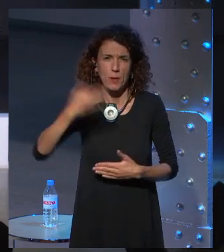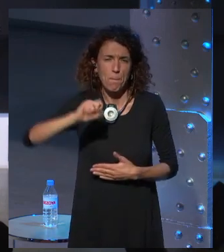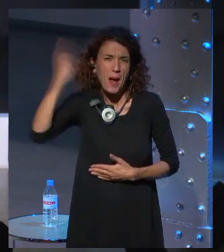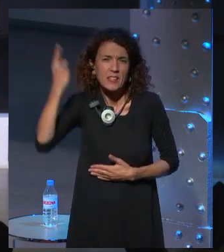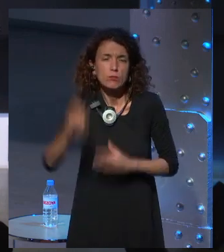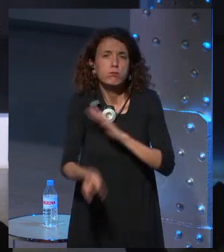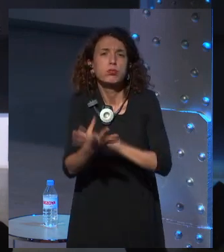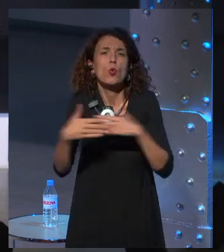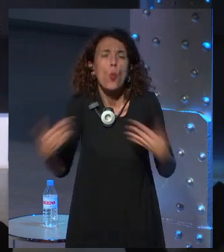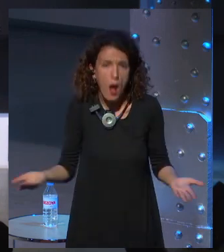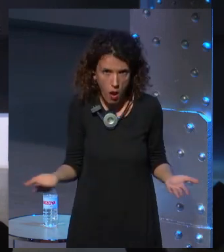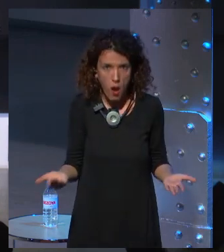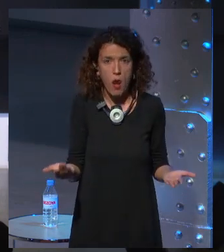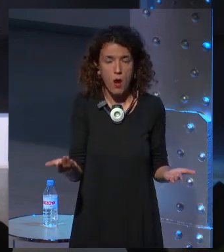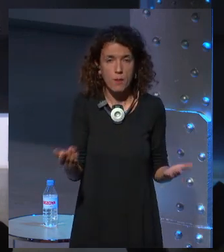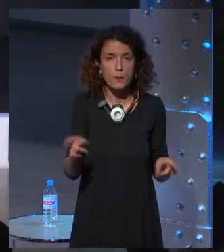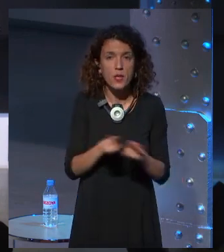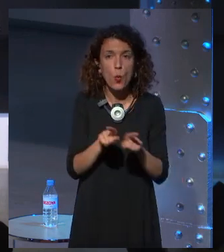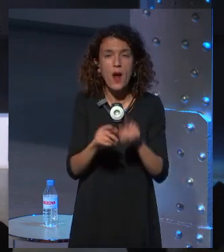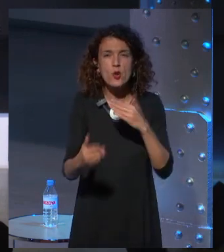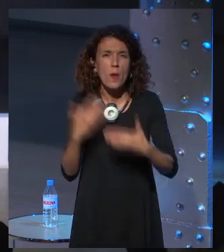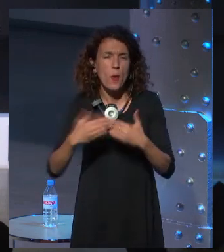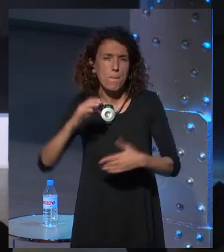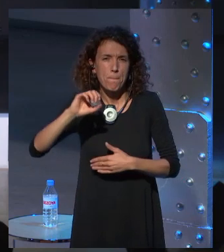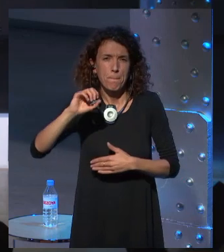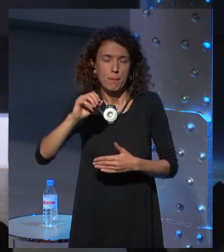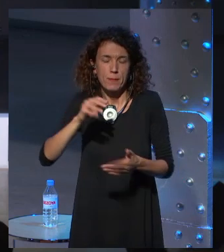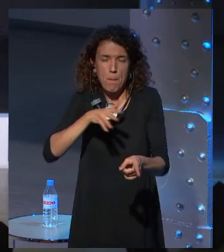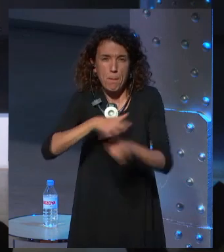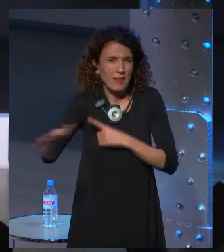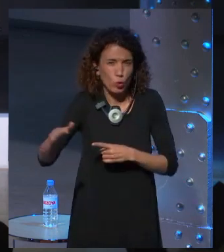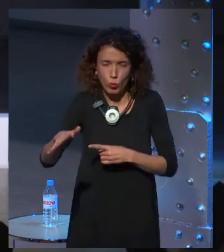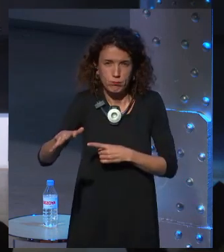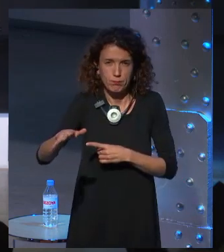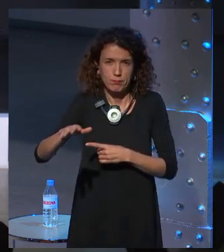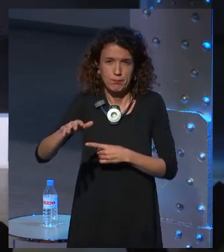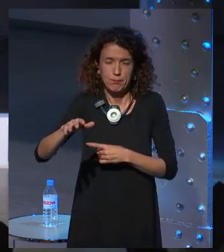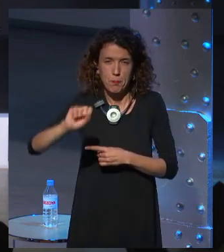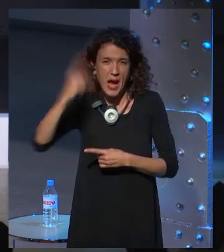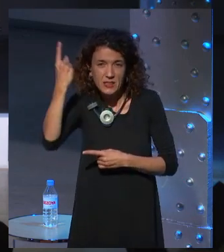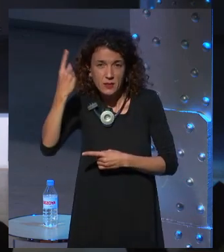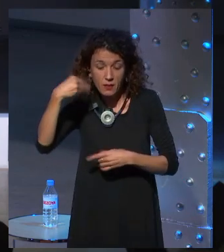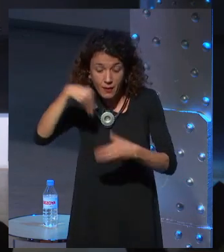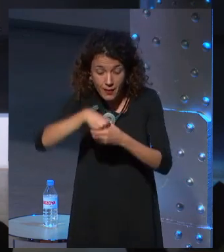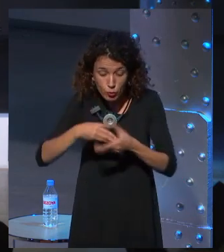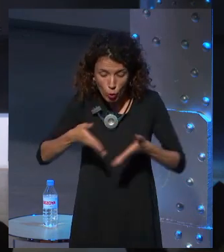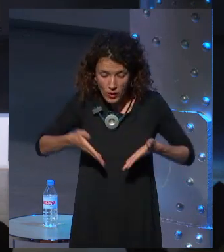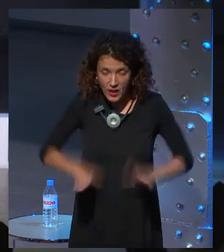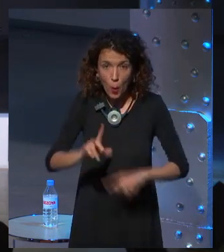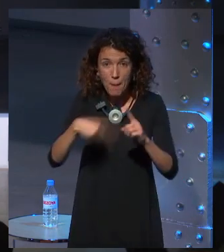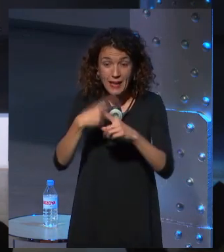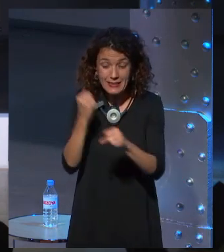big innovation that's going to have a massive impact on our kids and on the jobs that we need to prepare them